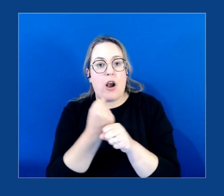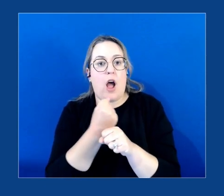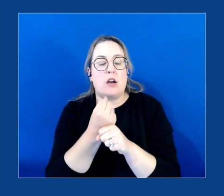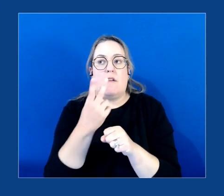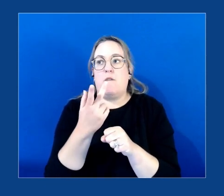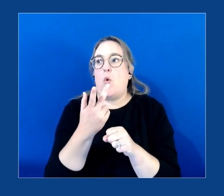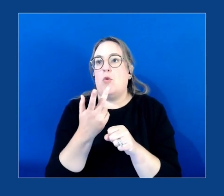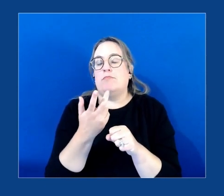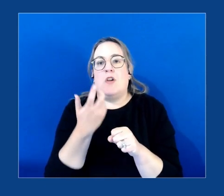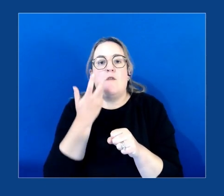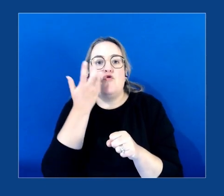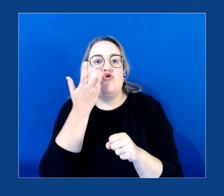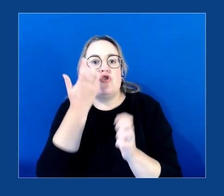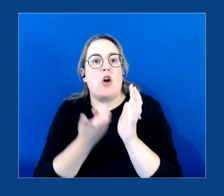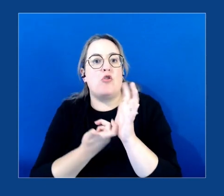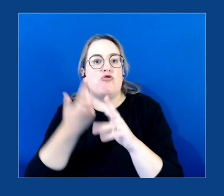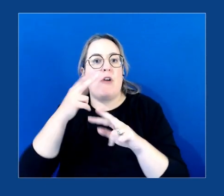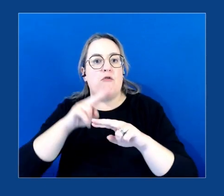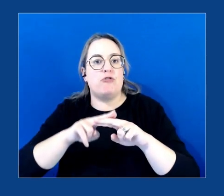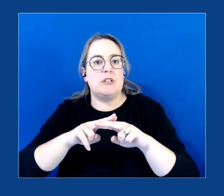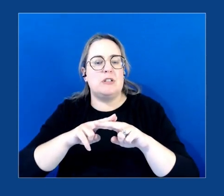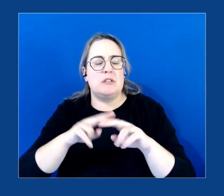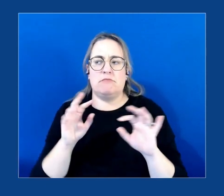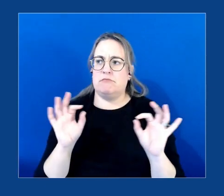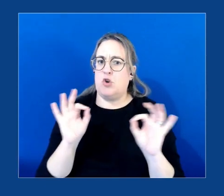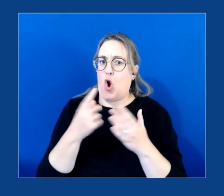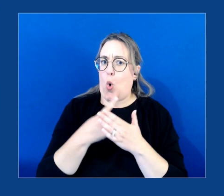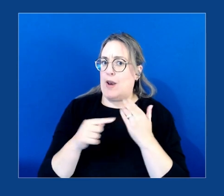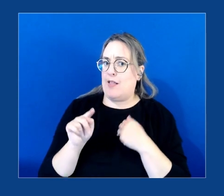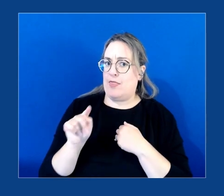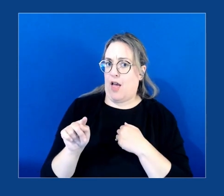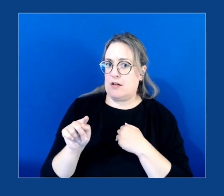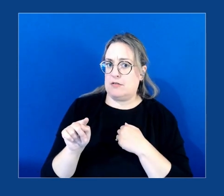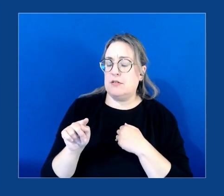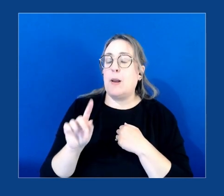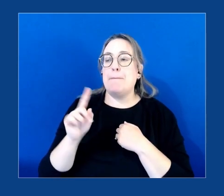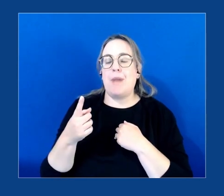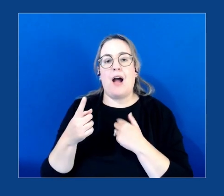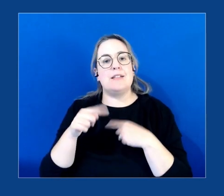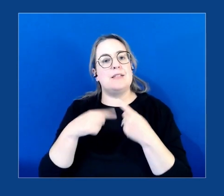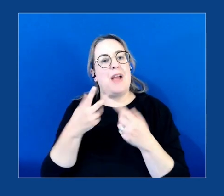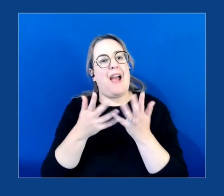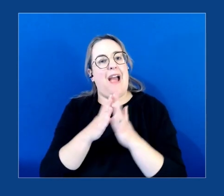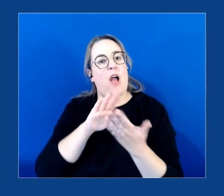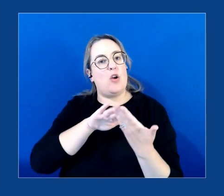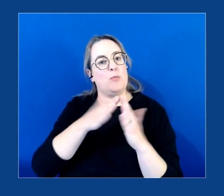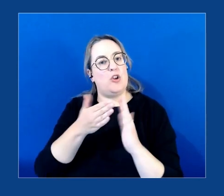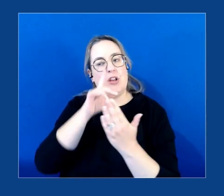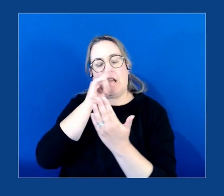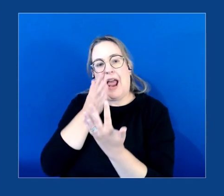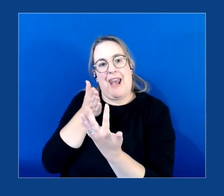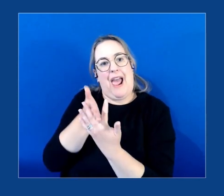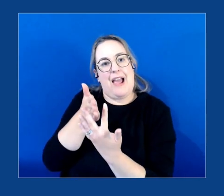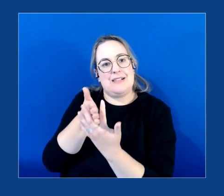being recorded and may be a way to support the intended use by community into the future. Simultaneously